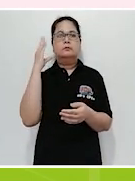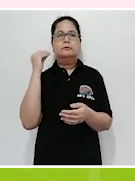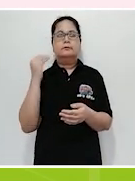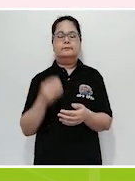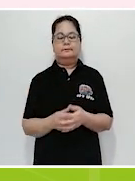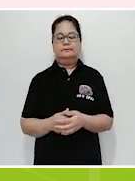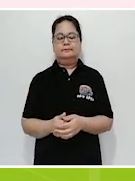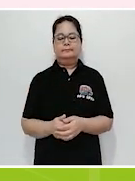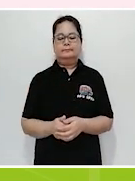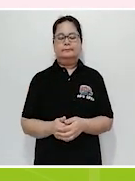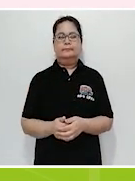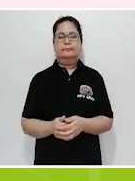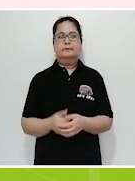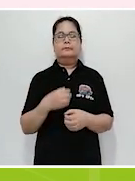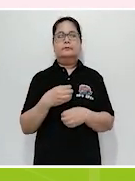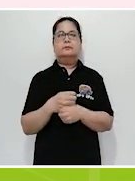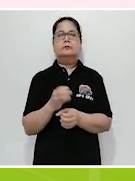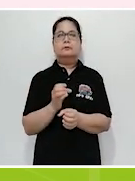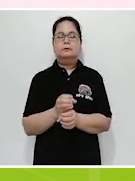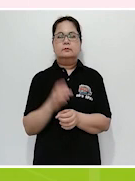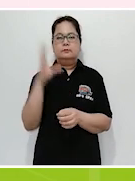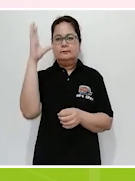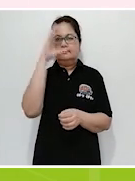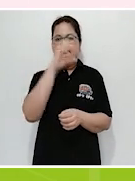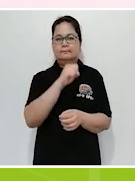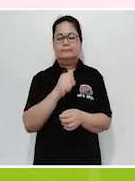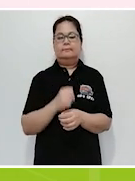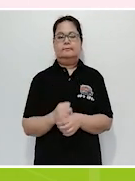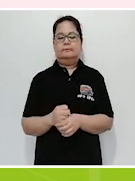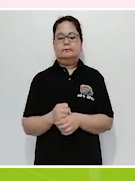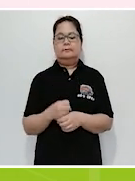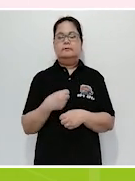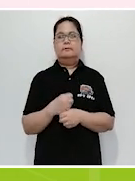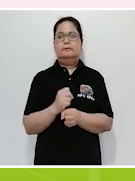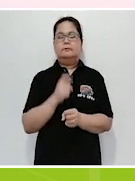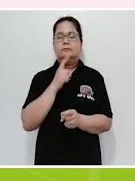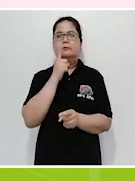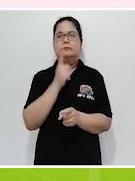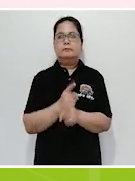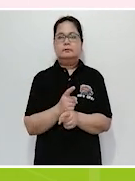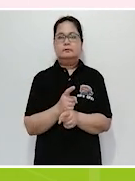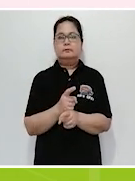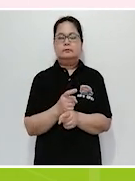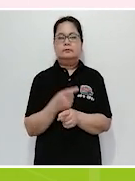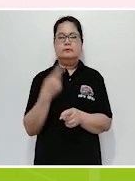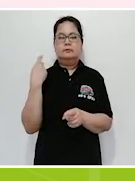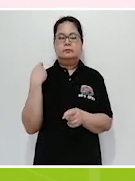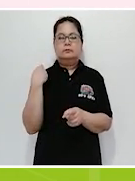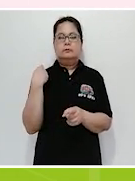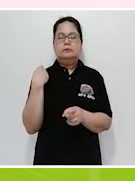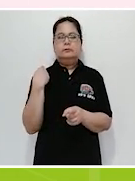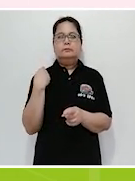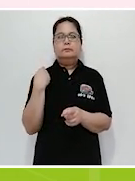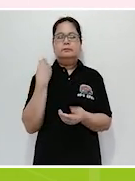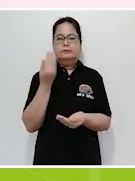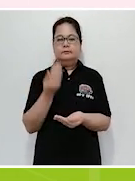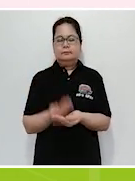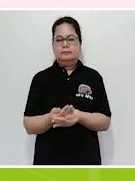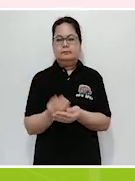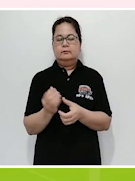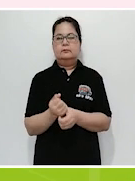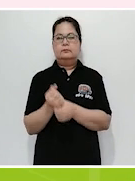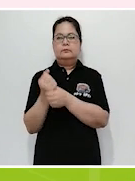experiences. Create your prediction. make sure you have pieces